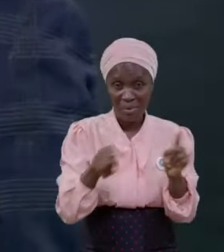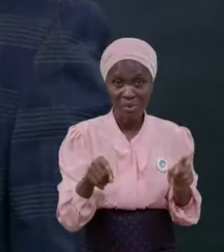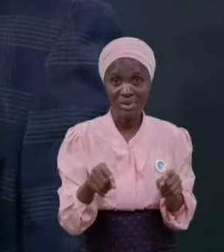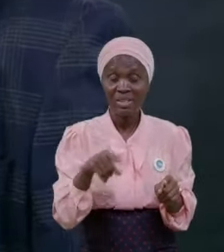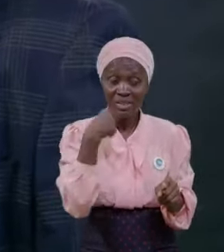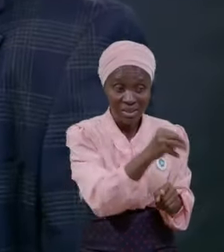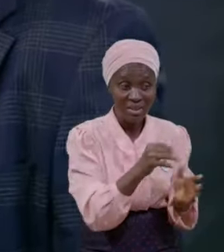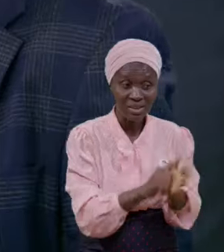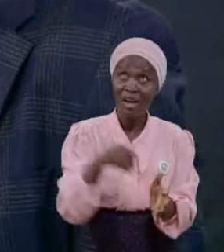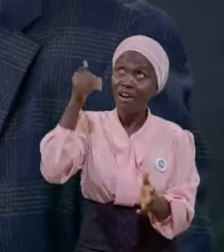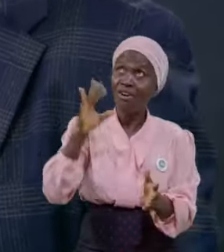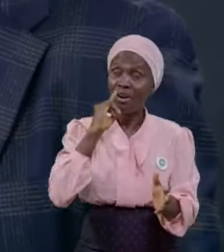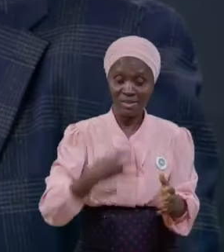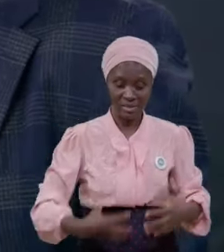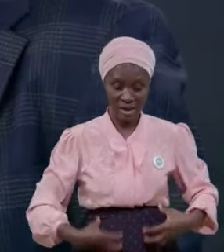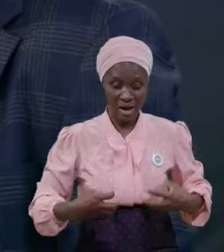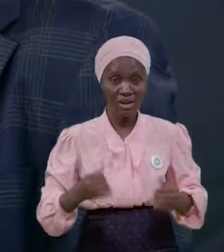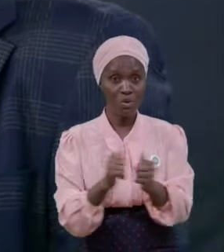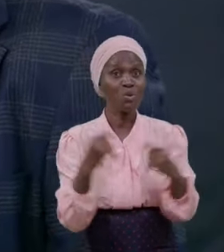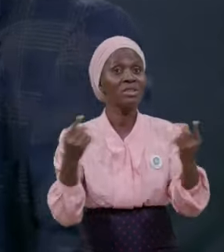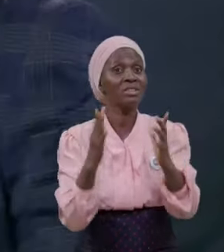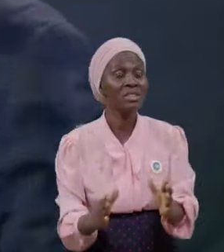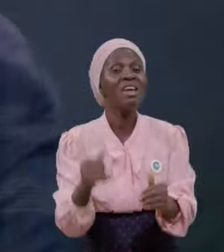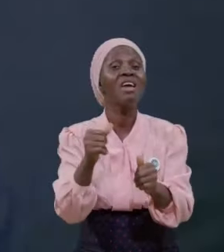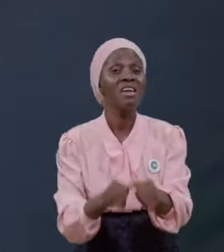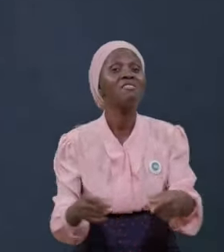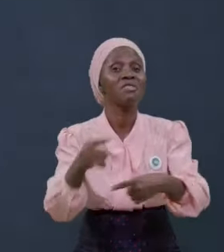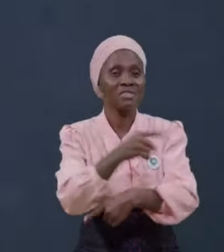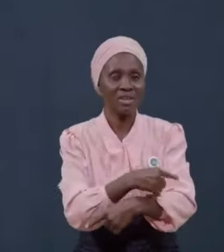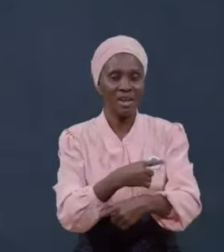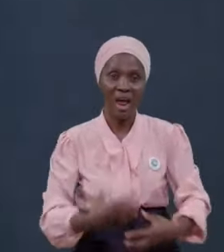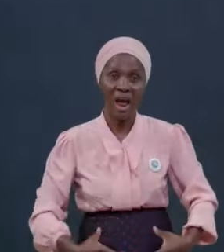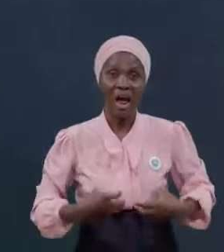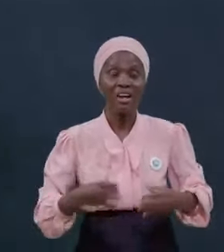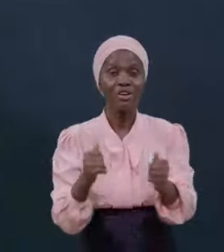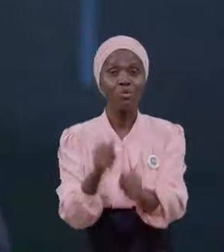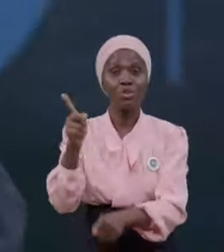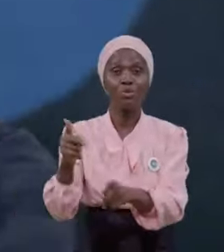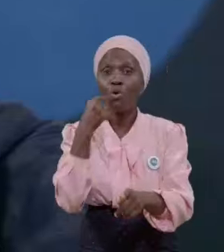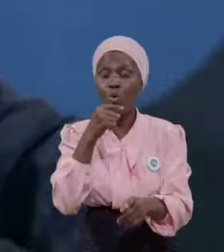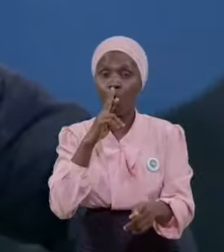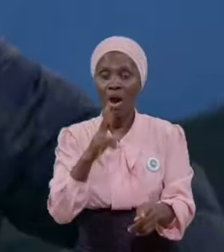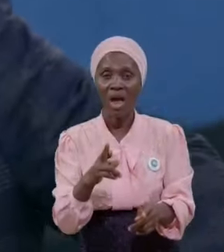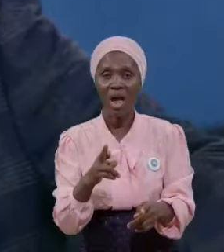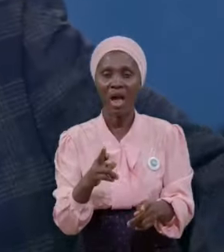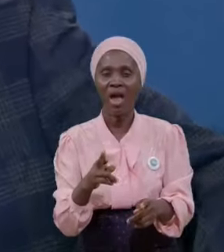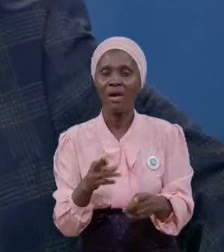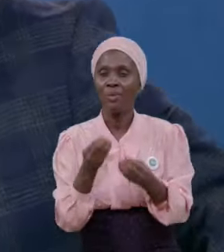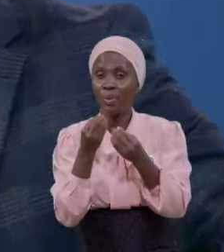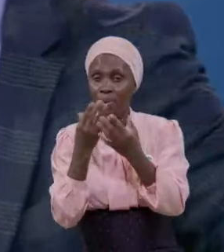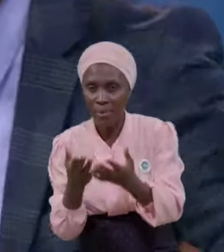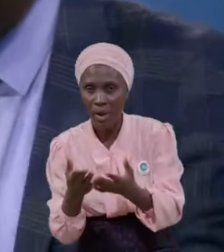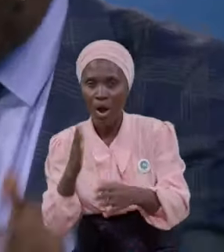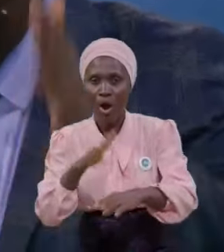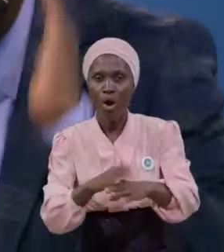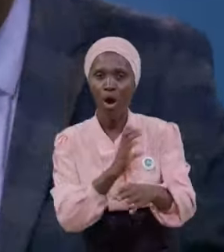are spitting on Christ on the cross. He's angry with people who are treading on Christ again